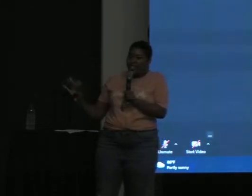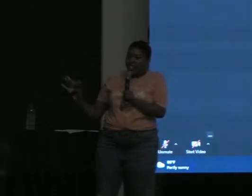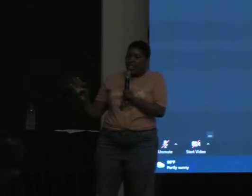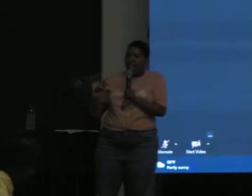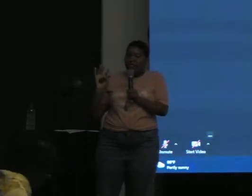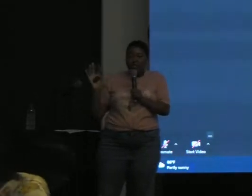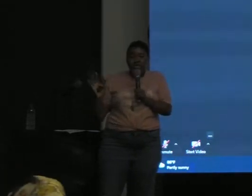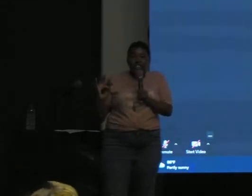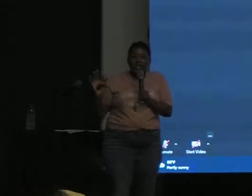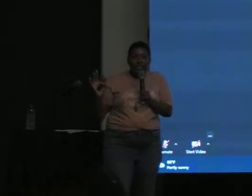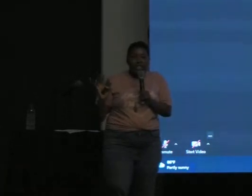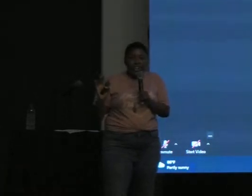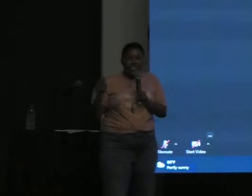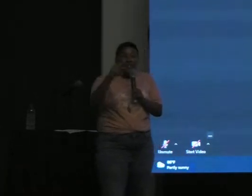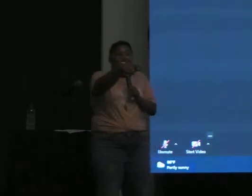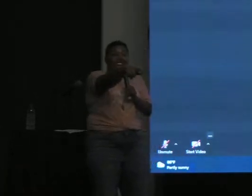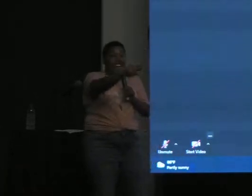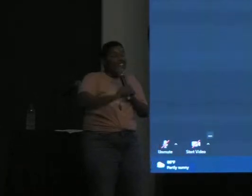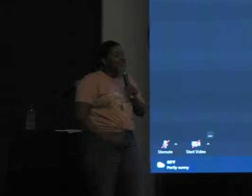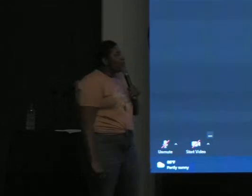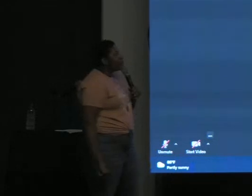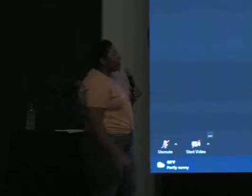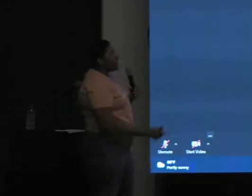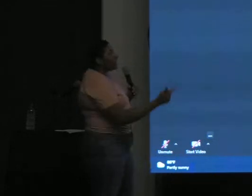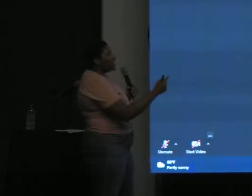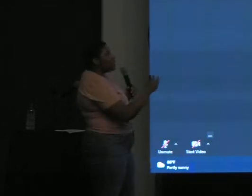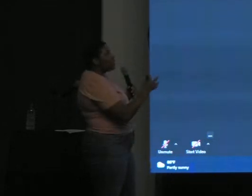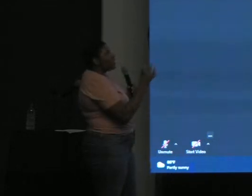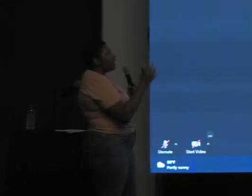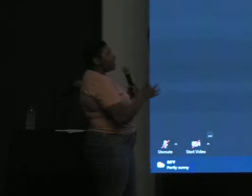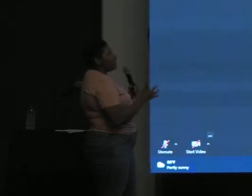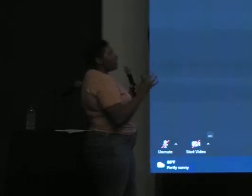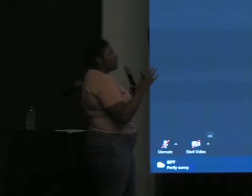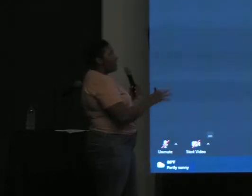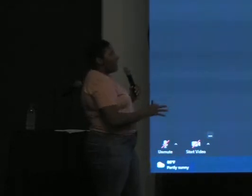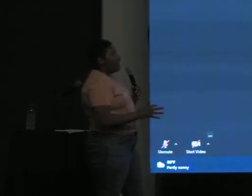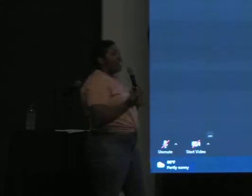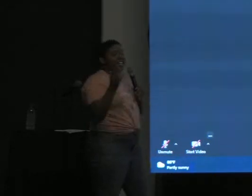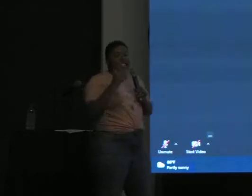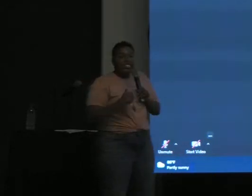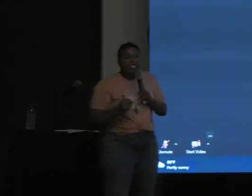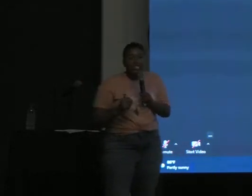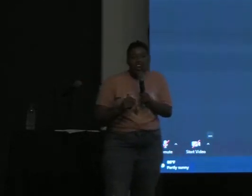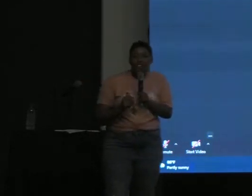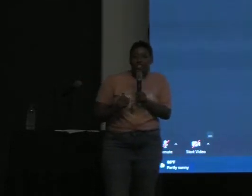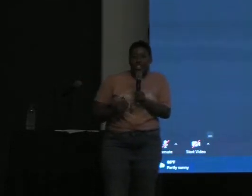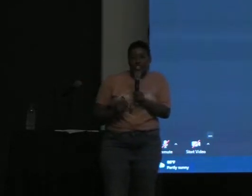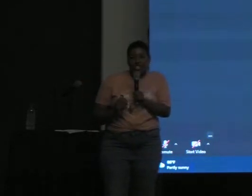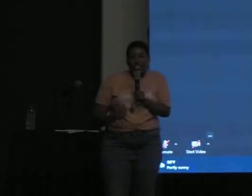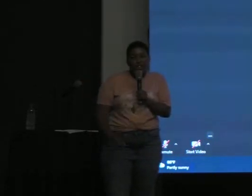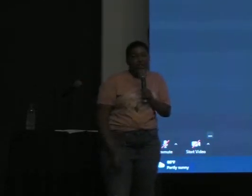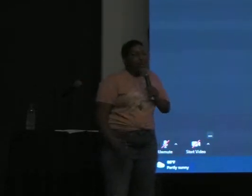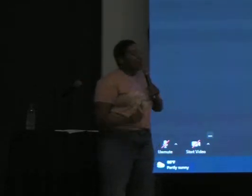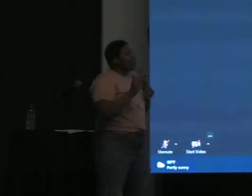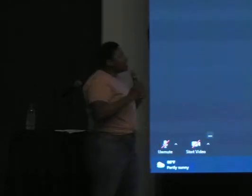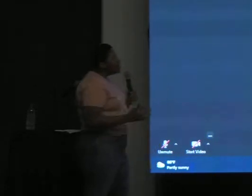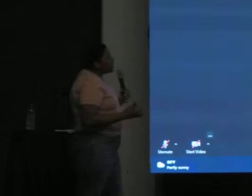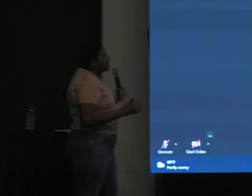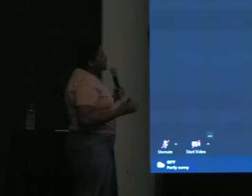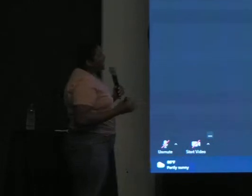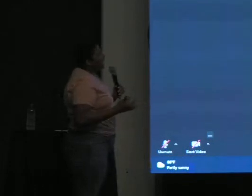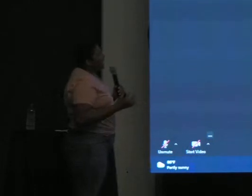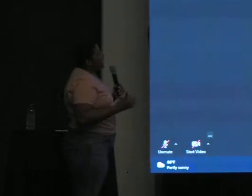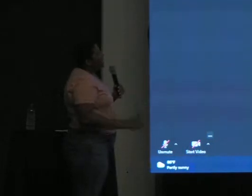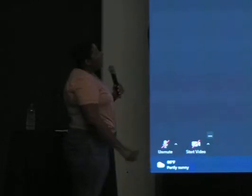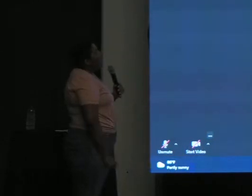manosphere. And it was really, really awesome. Yeah, and so we were like, let's bring the author of that into this conversation. So really,